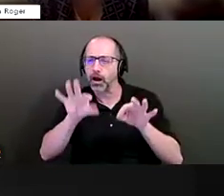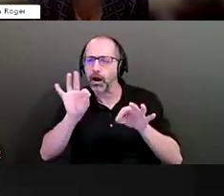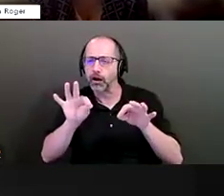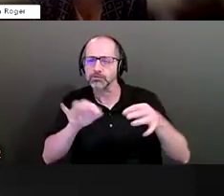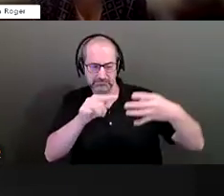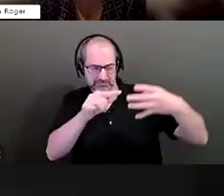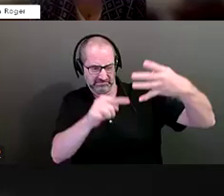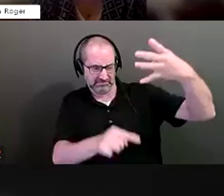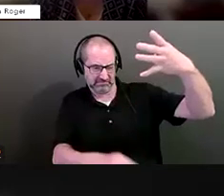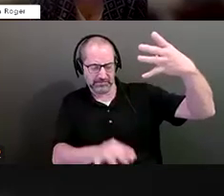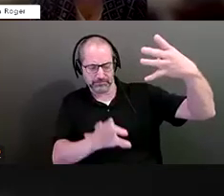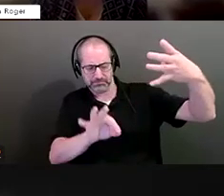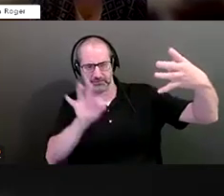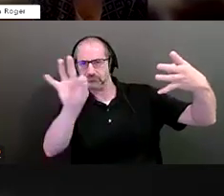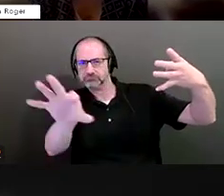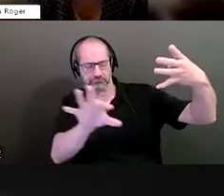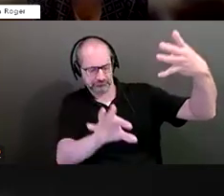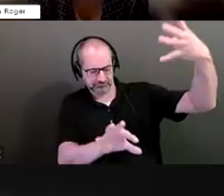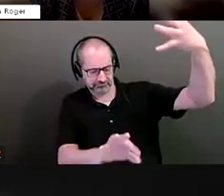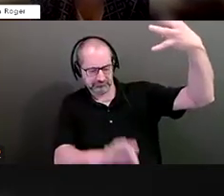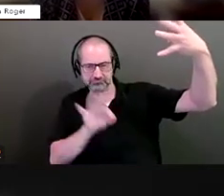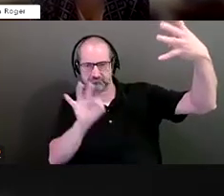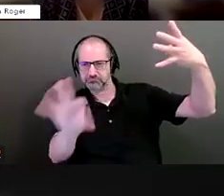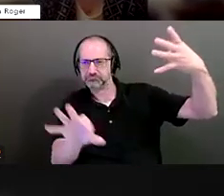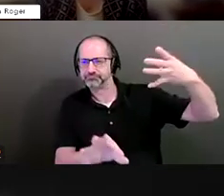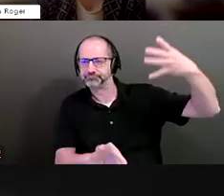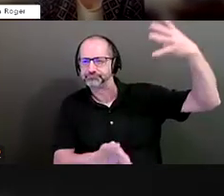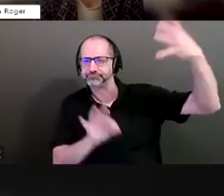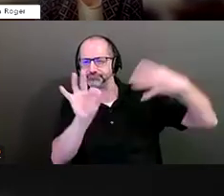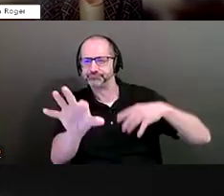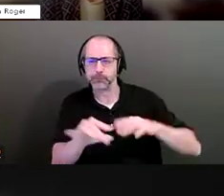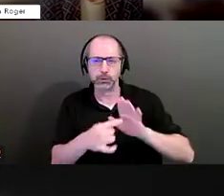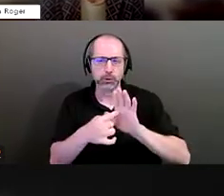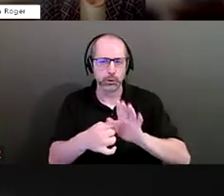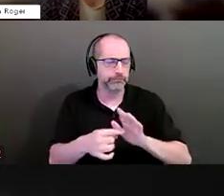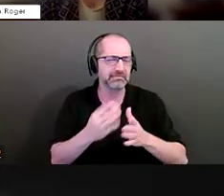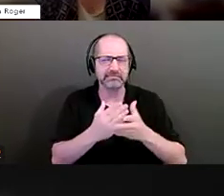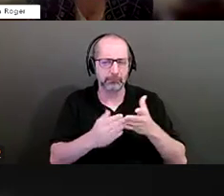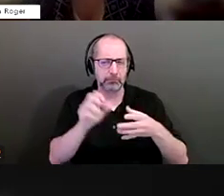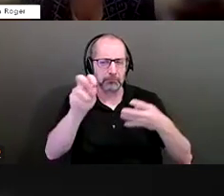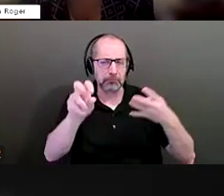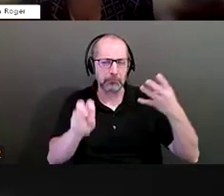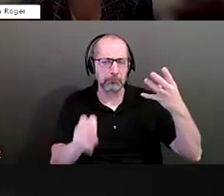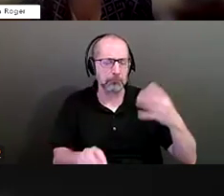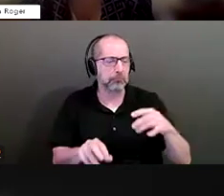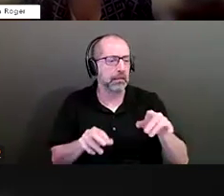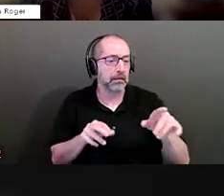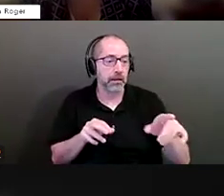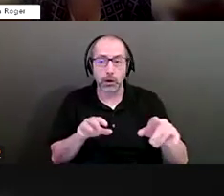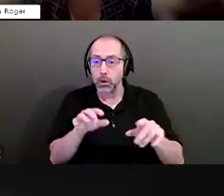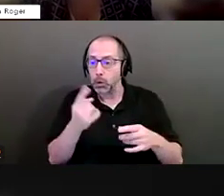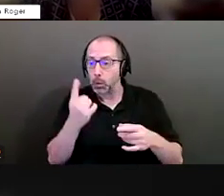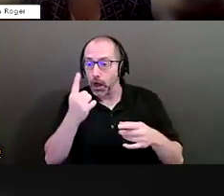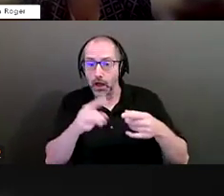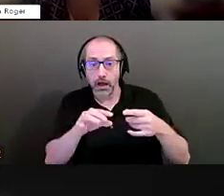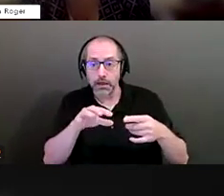data collection. Next slide, please. So one of the things we found, and I think many of you will